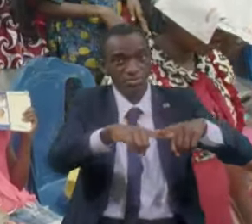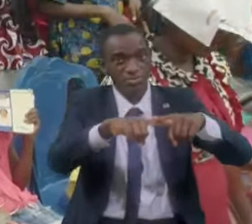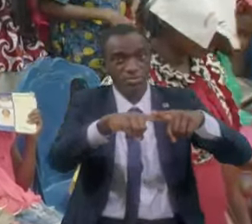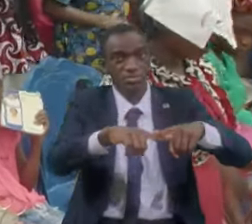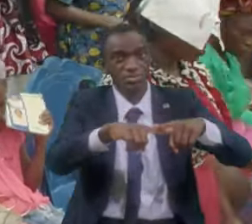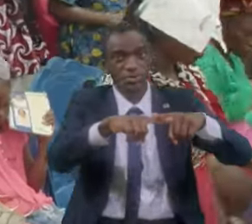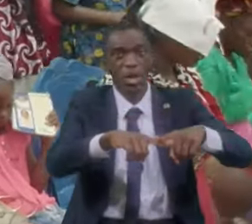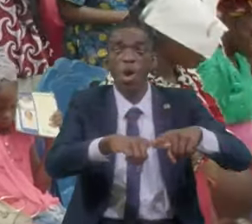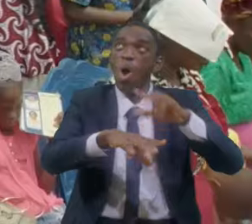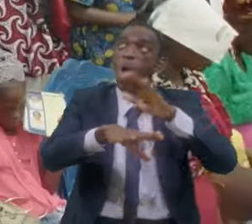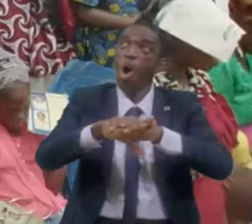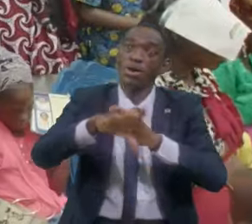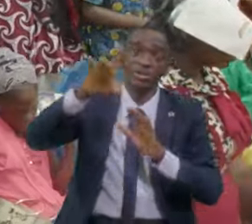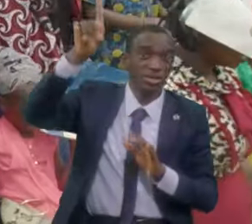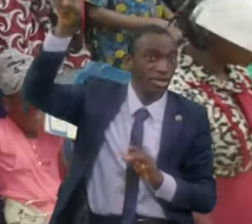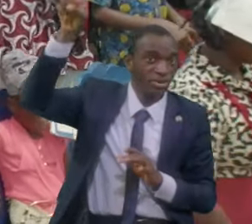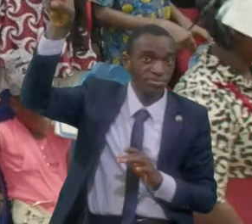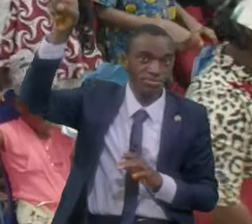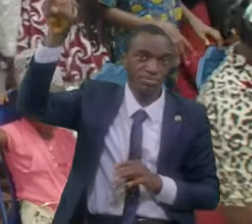on Him,